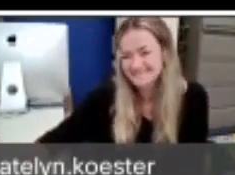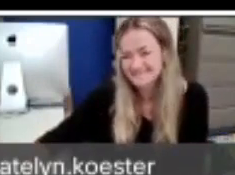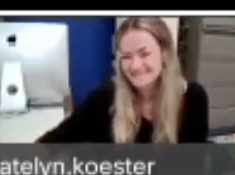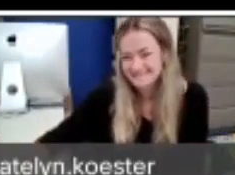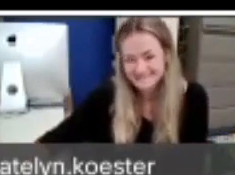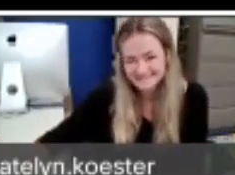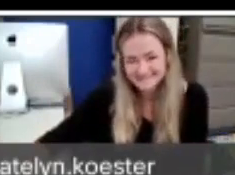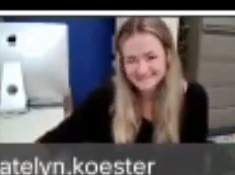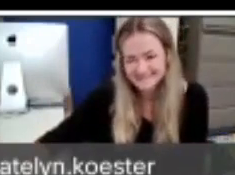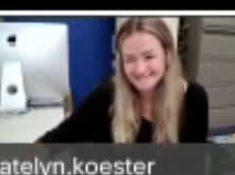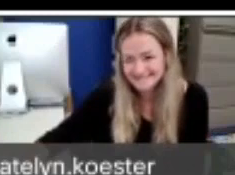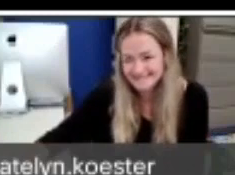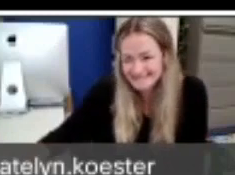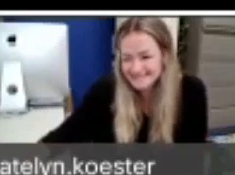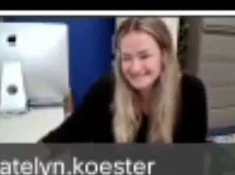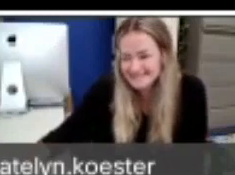Yep.